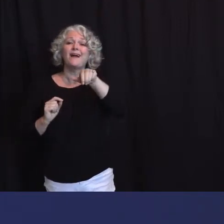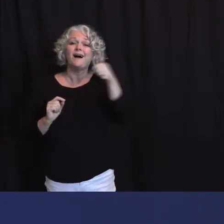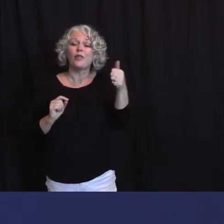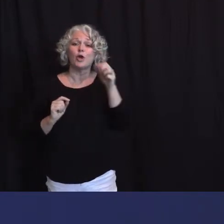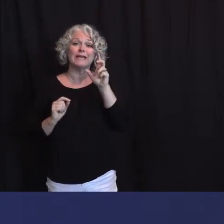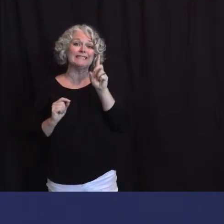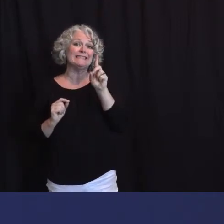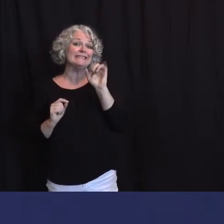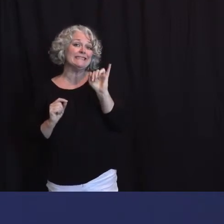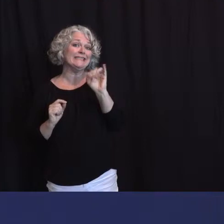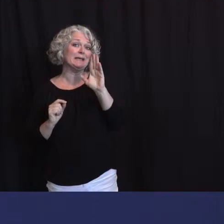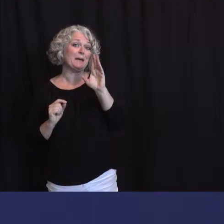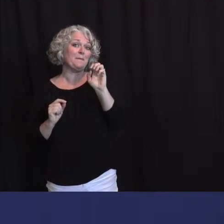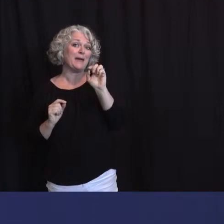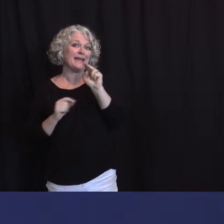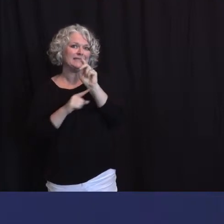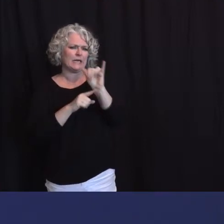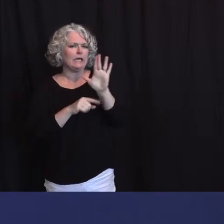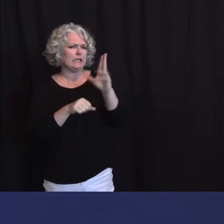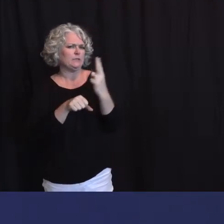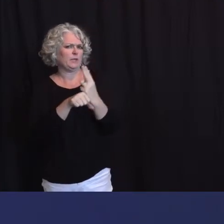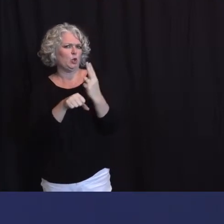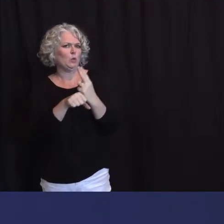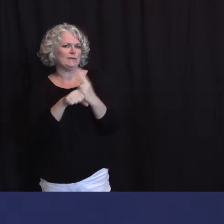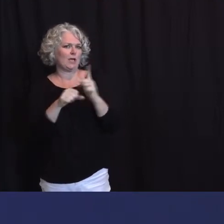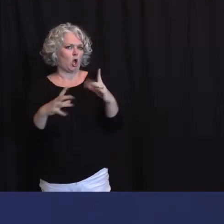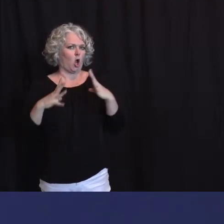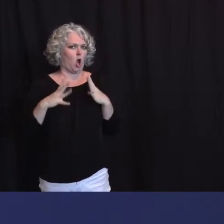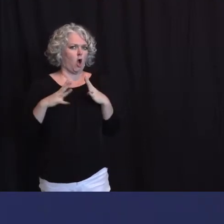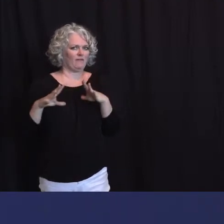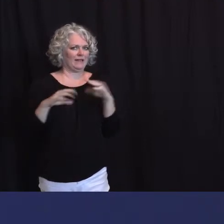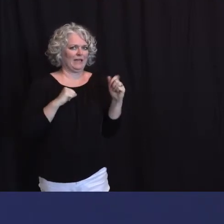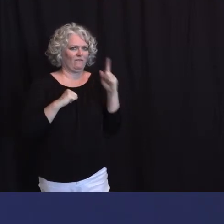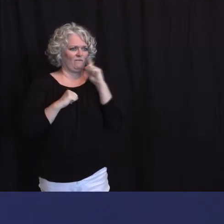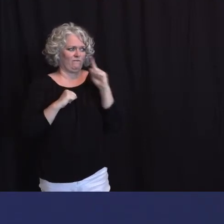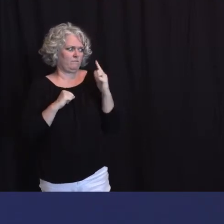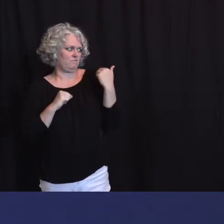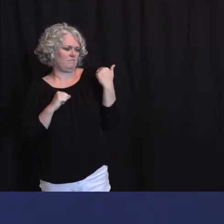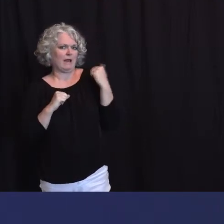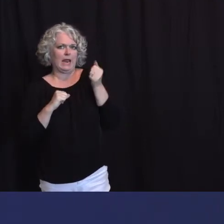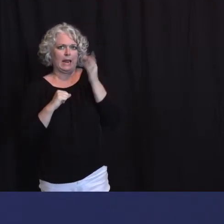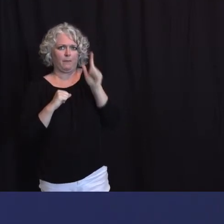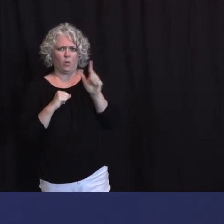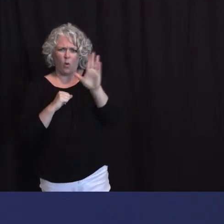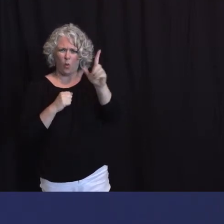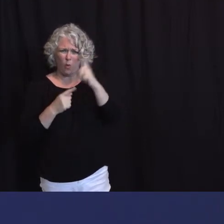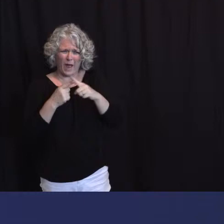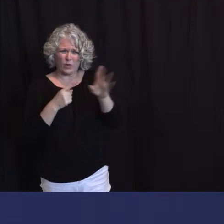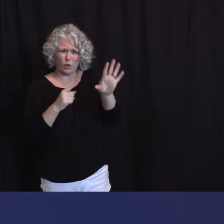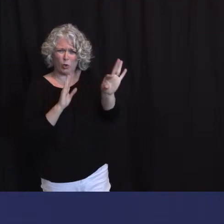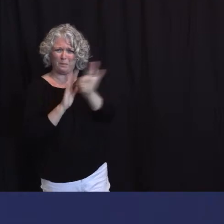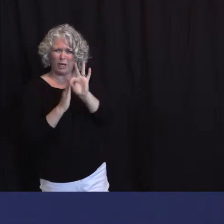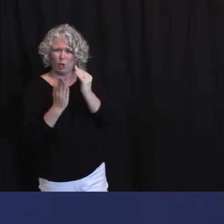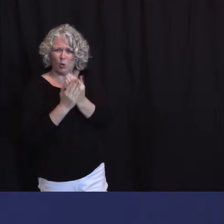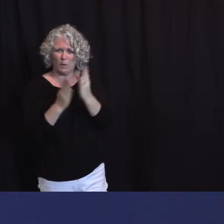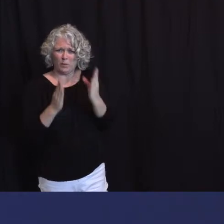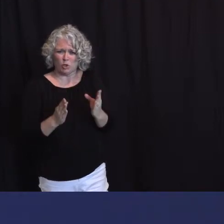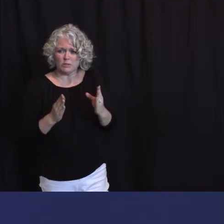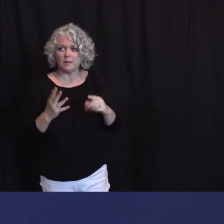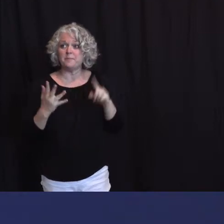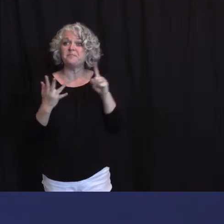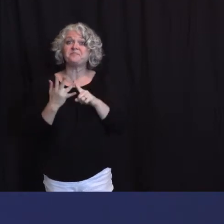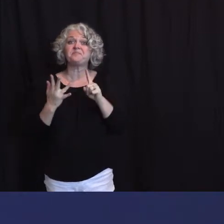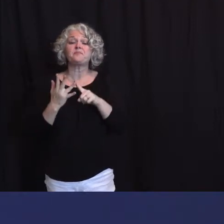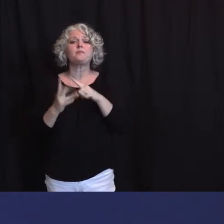has been on terminal leave since early April. Given that role has been empty for 2 months, when will you nominate a replacement? Also, how much did the